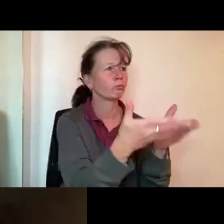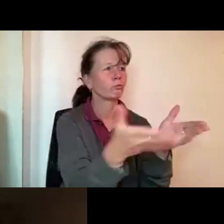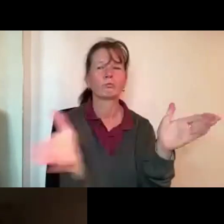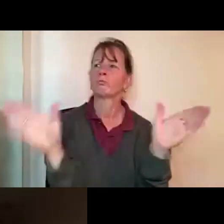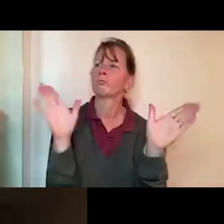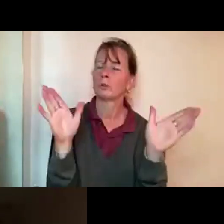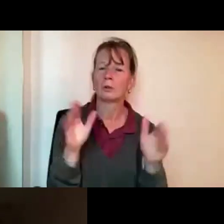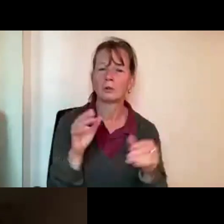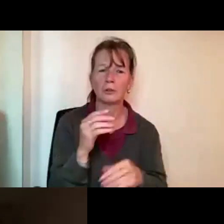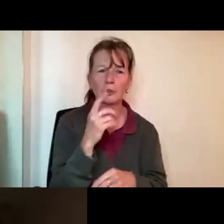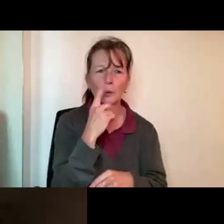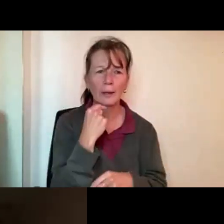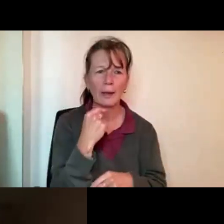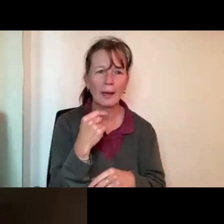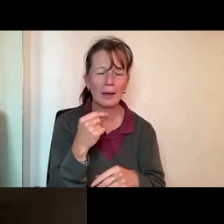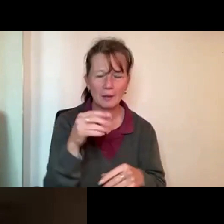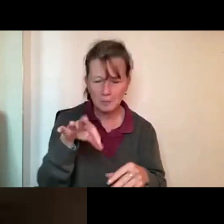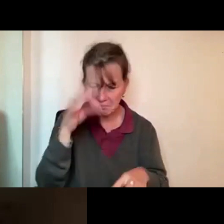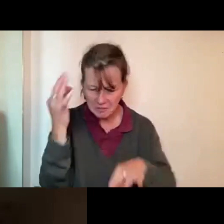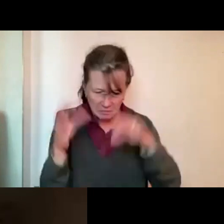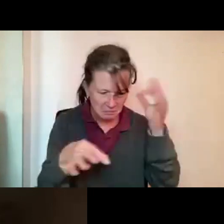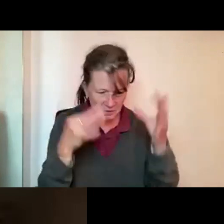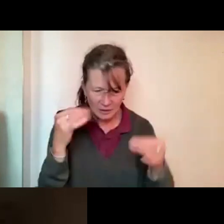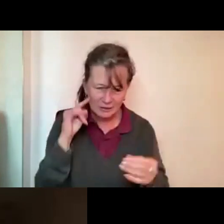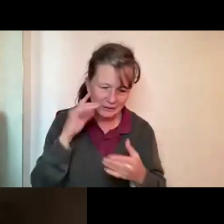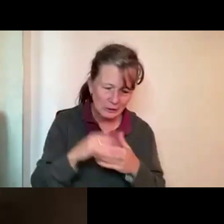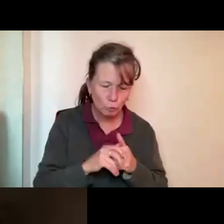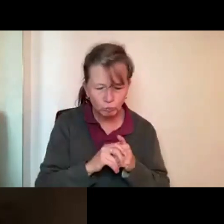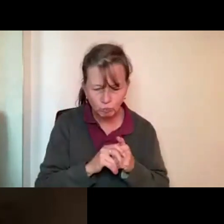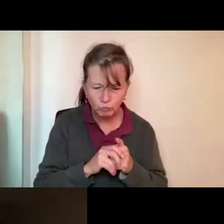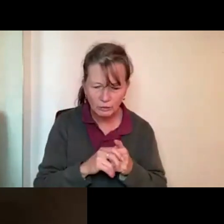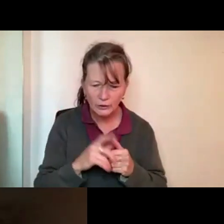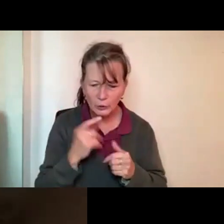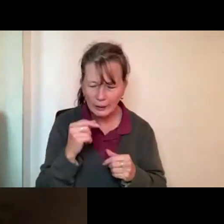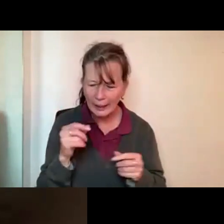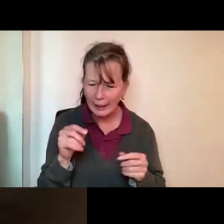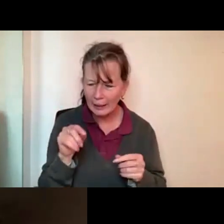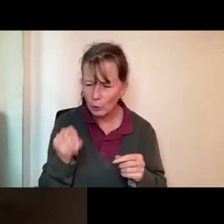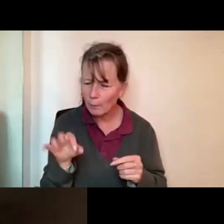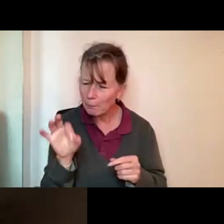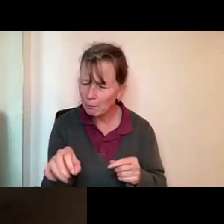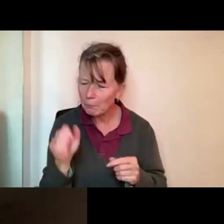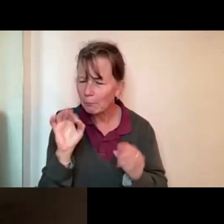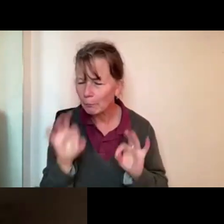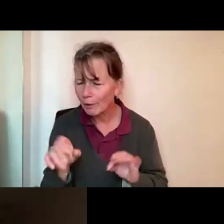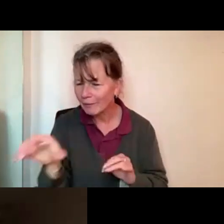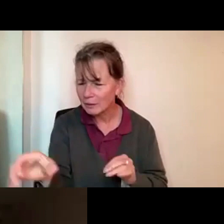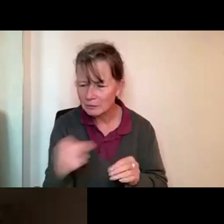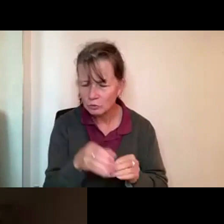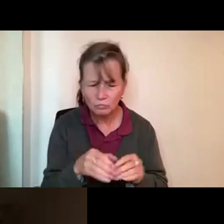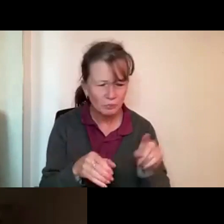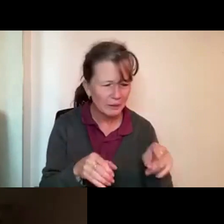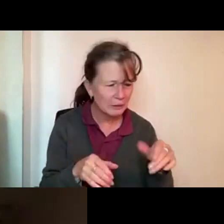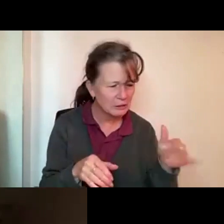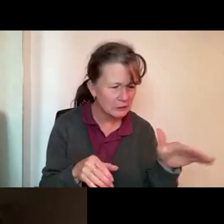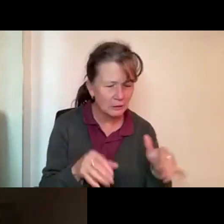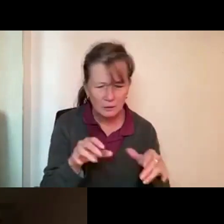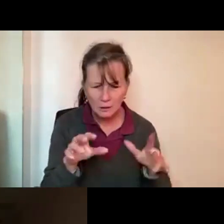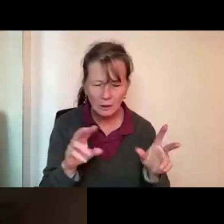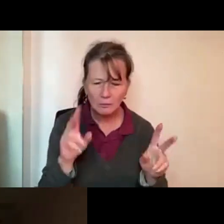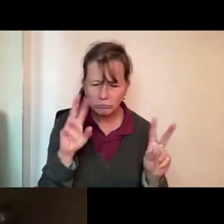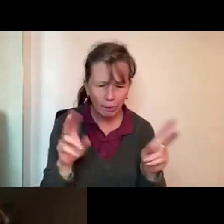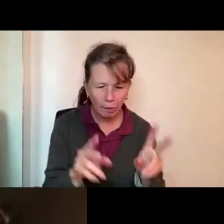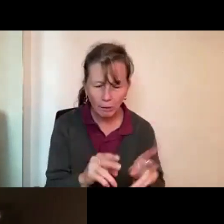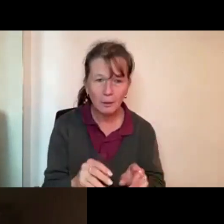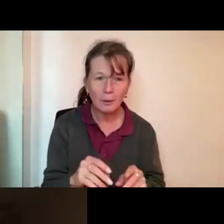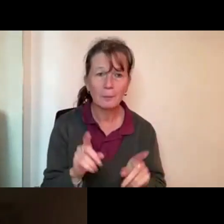you are able to kind of pick through and decide like people who are tailor fit for the kind of work we want to do. but that